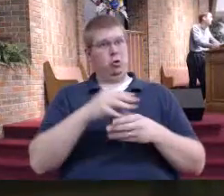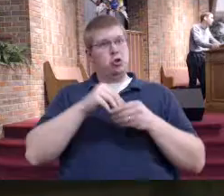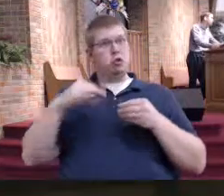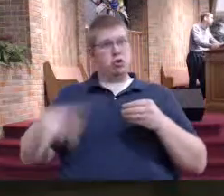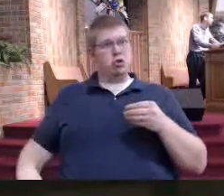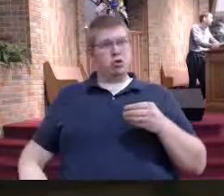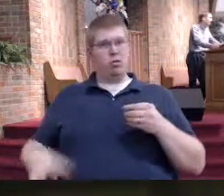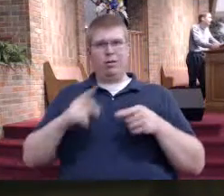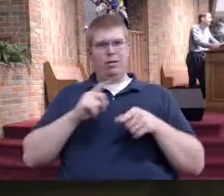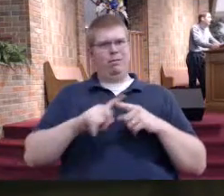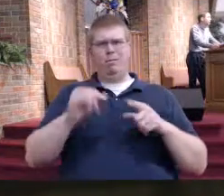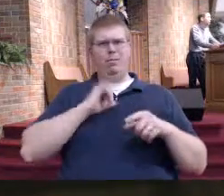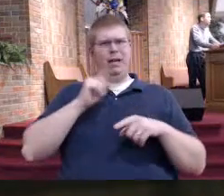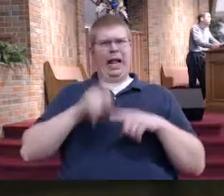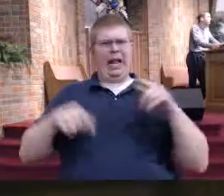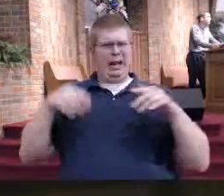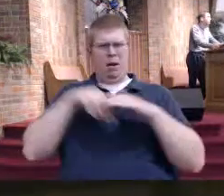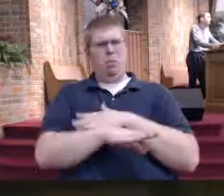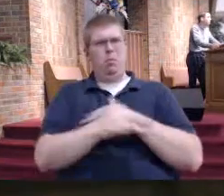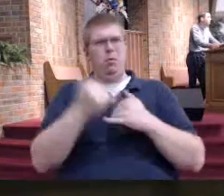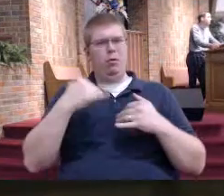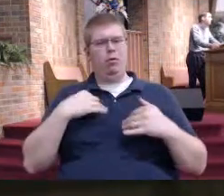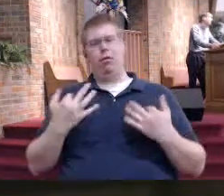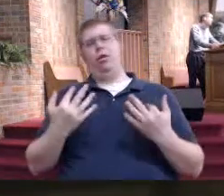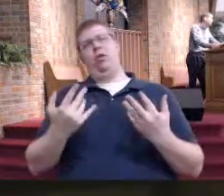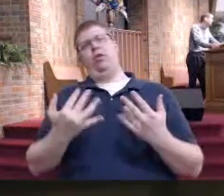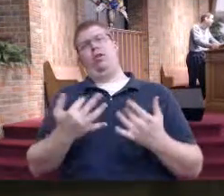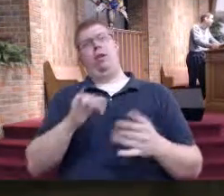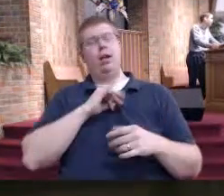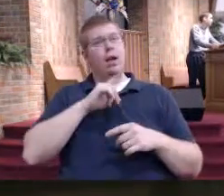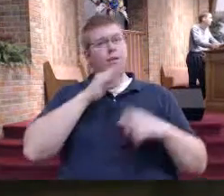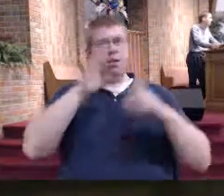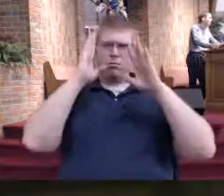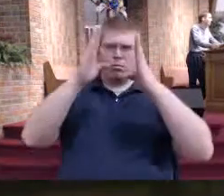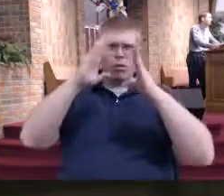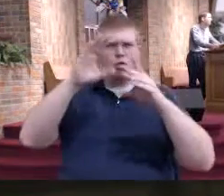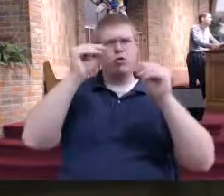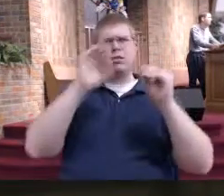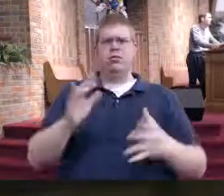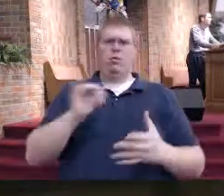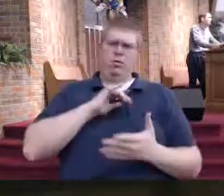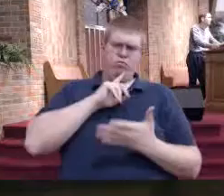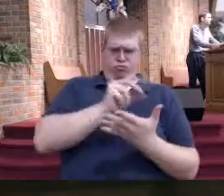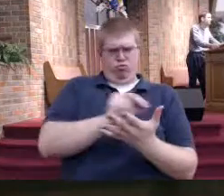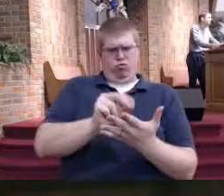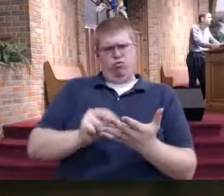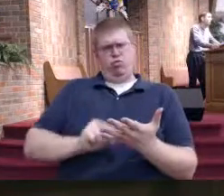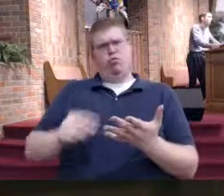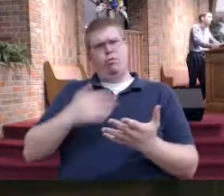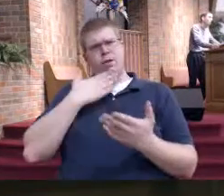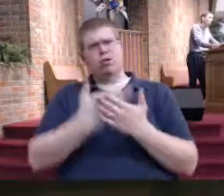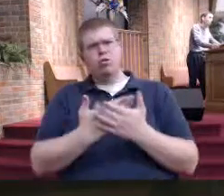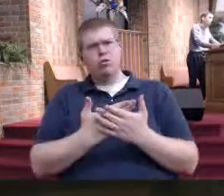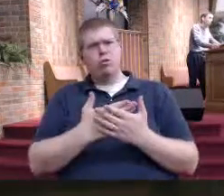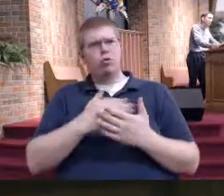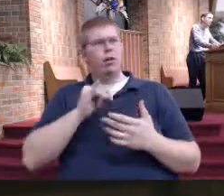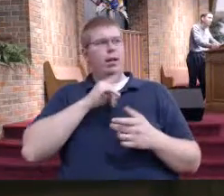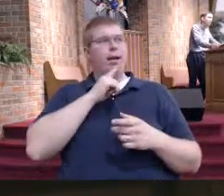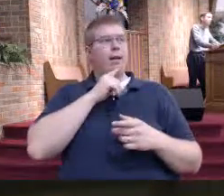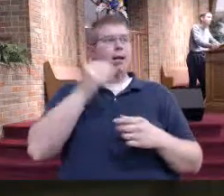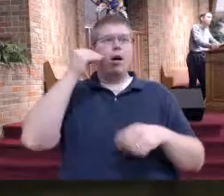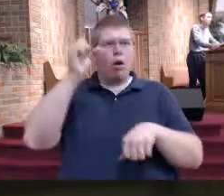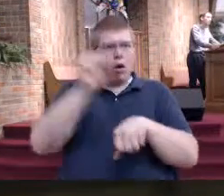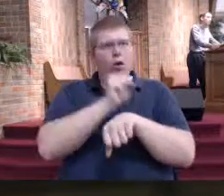pay attention. I had to take good notes in class. I had to try to do well on my homework assignments,